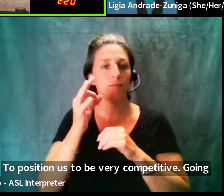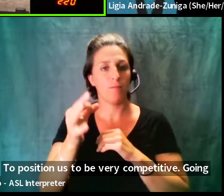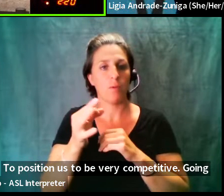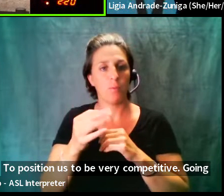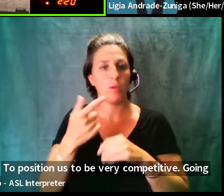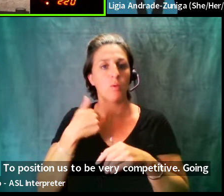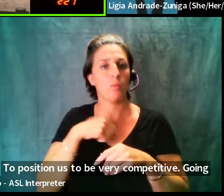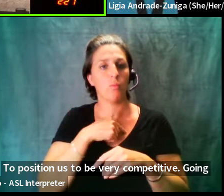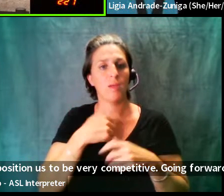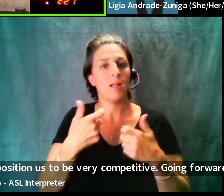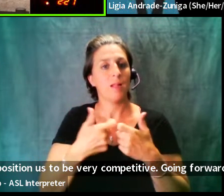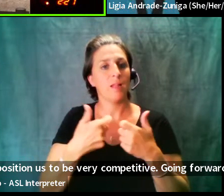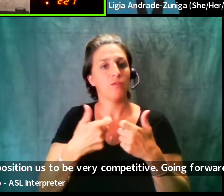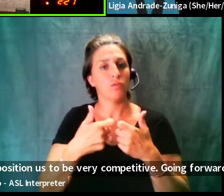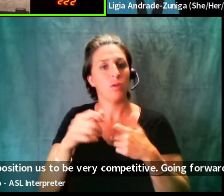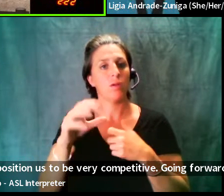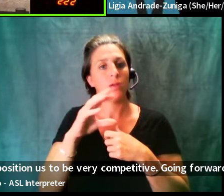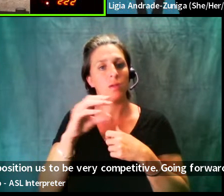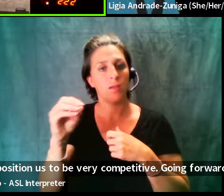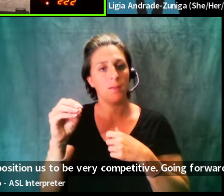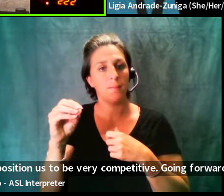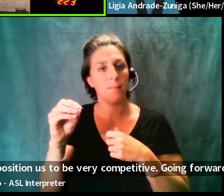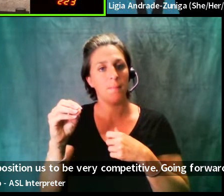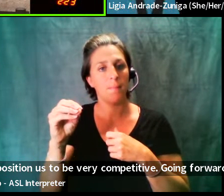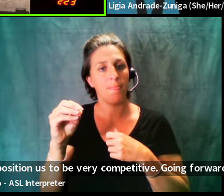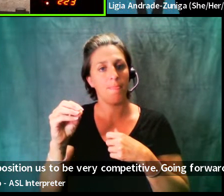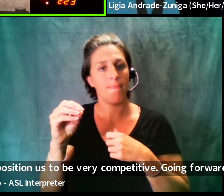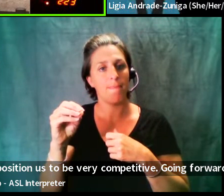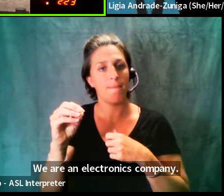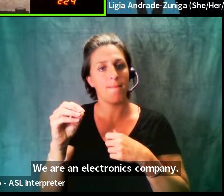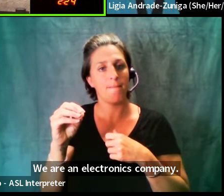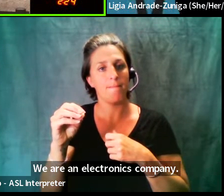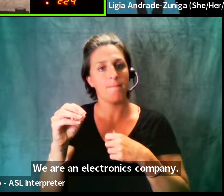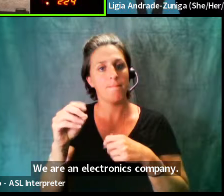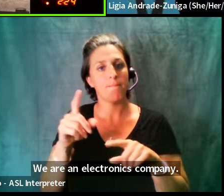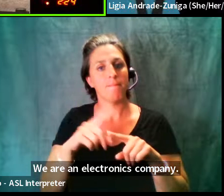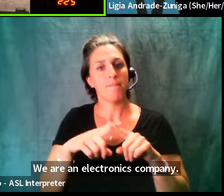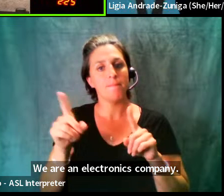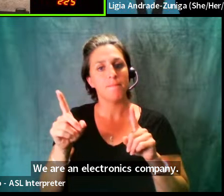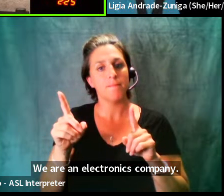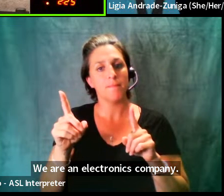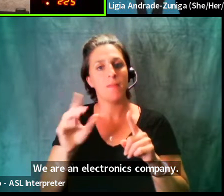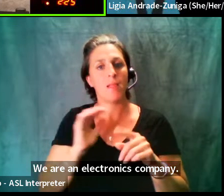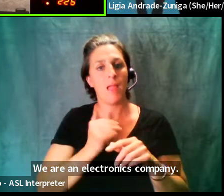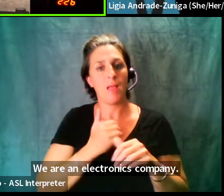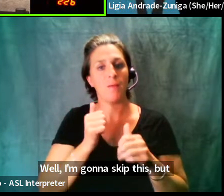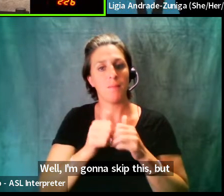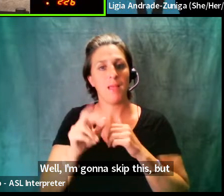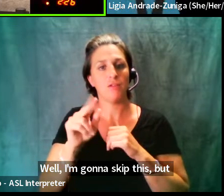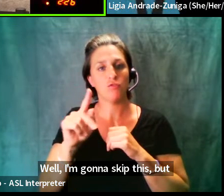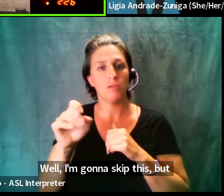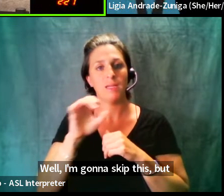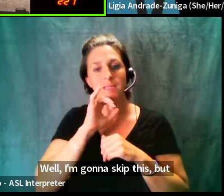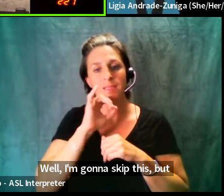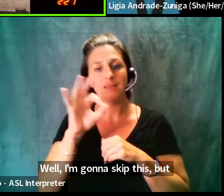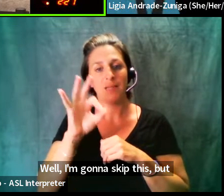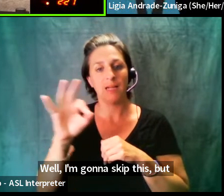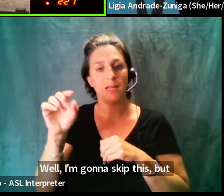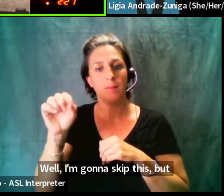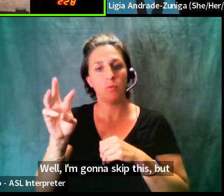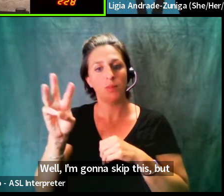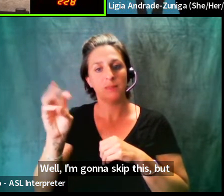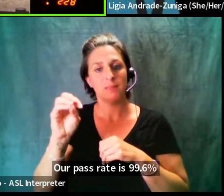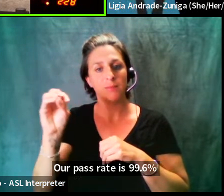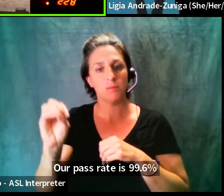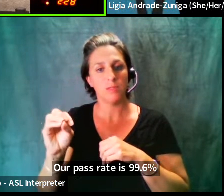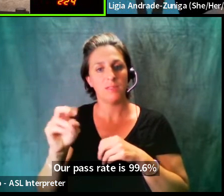We are an electronics company. Well, I'm going to skip this, but our pass rate is 99.6%.